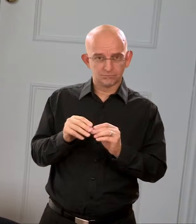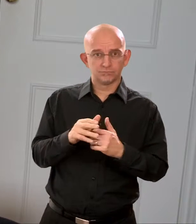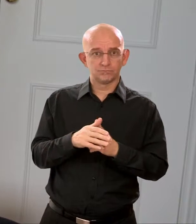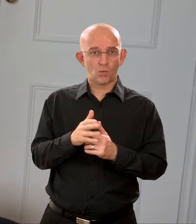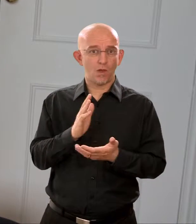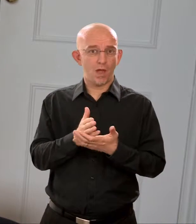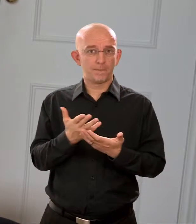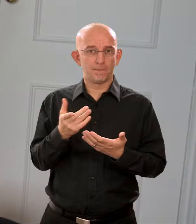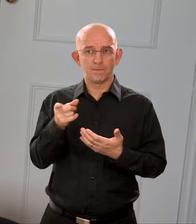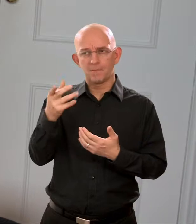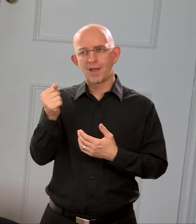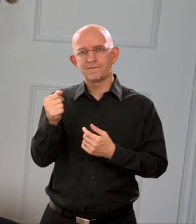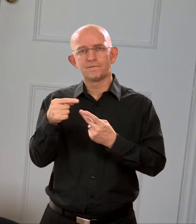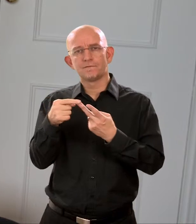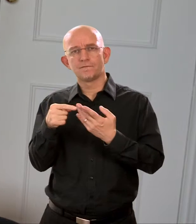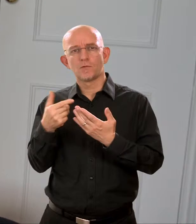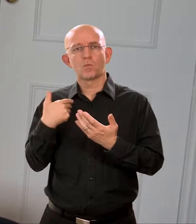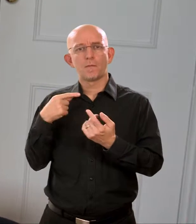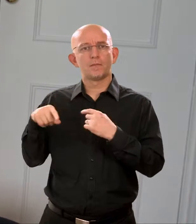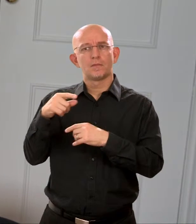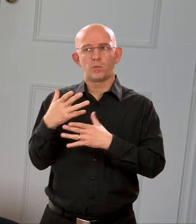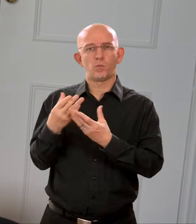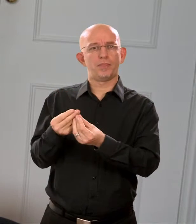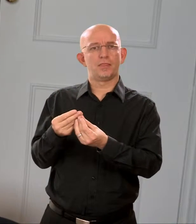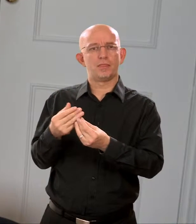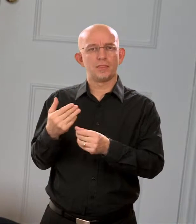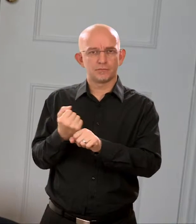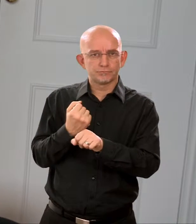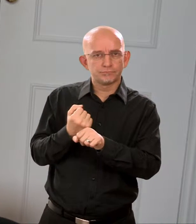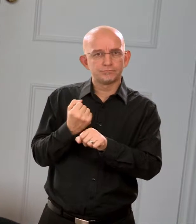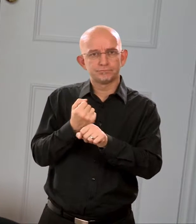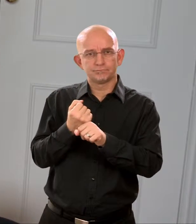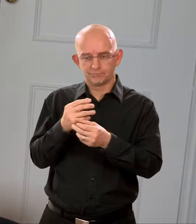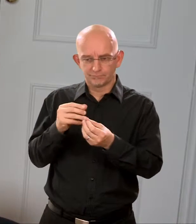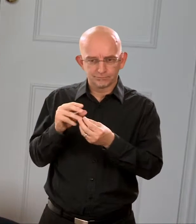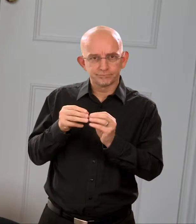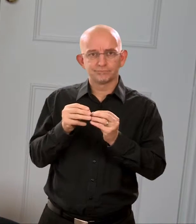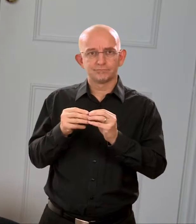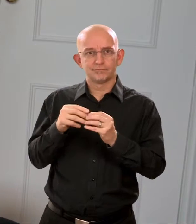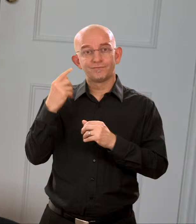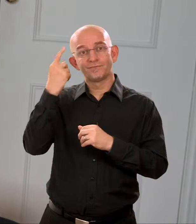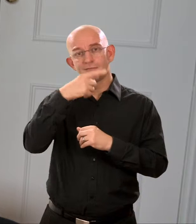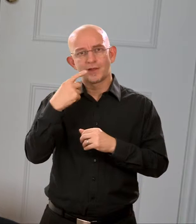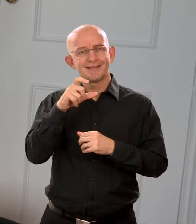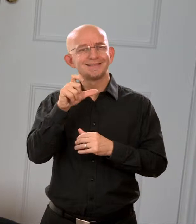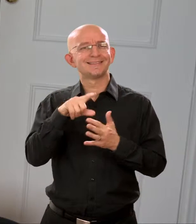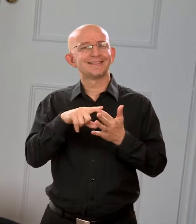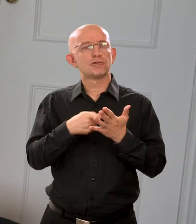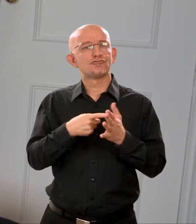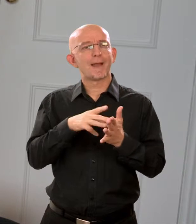of women working for her at the time. The head is ceramic. She painted the